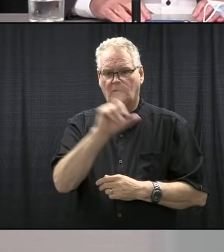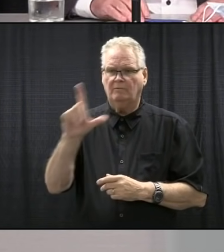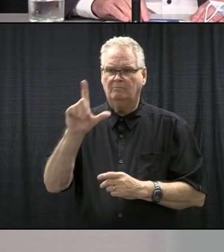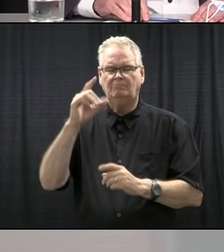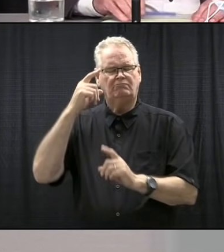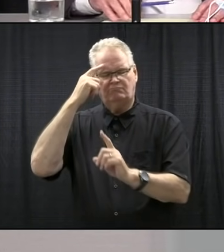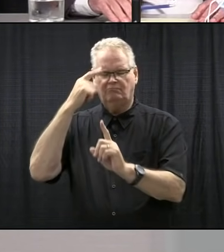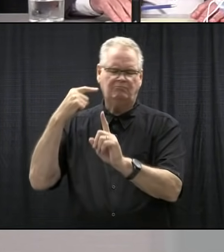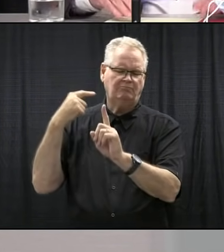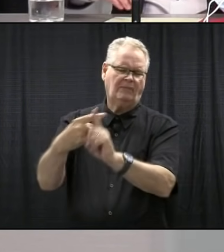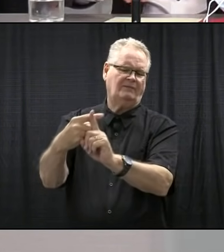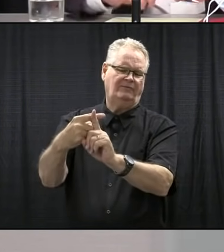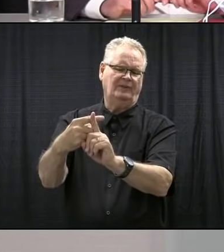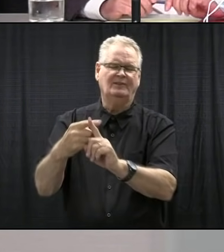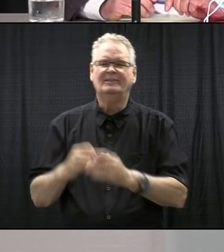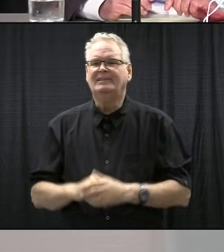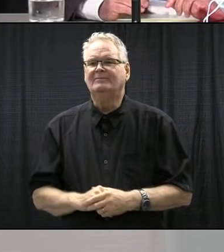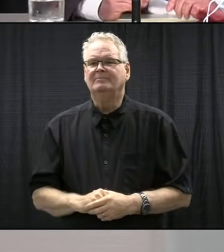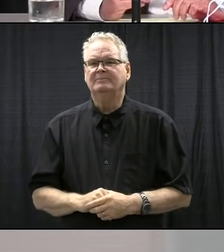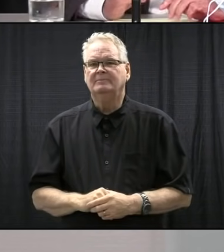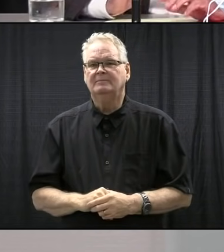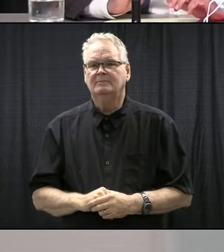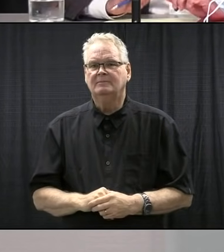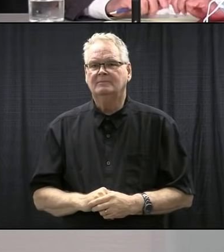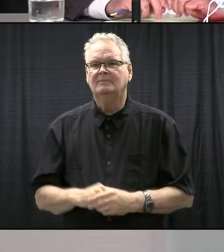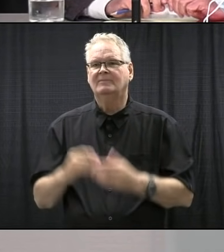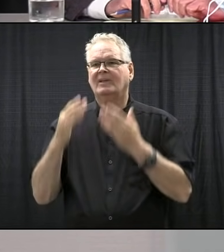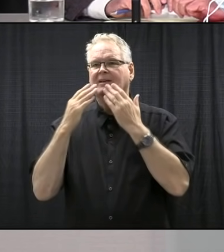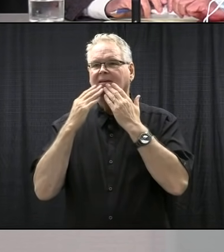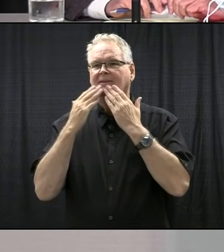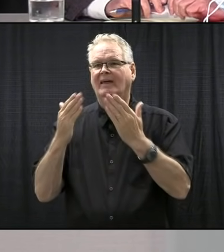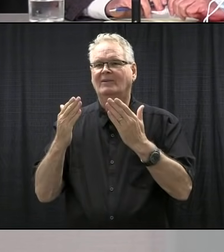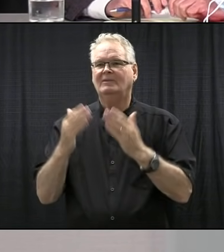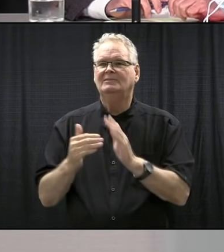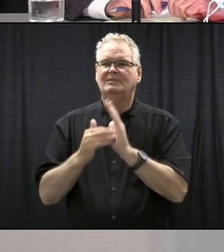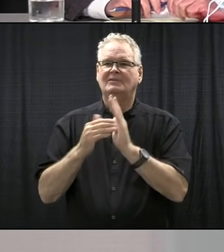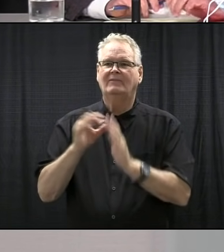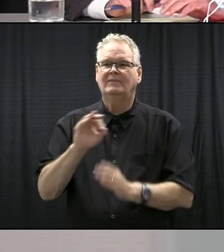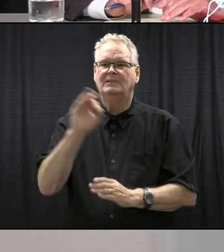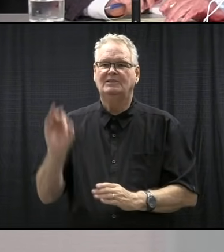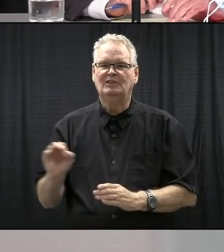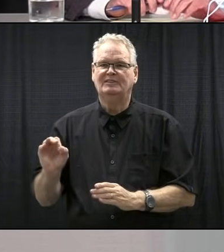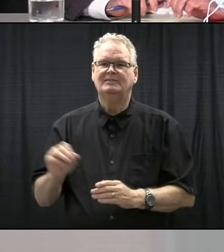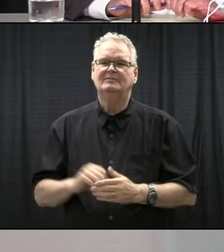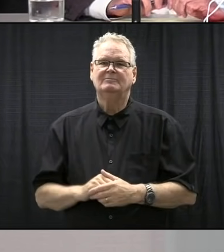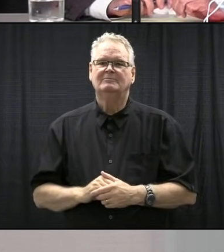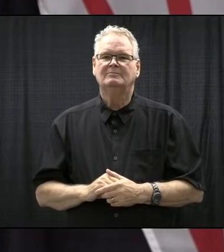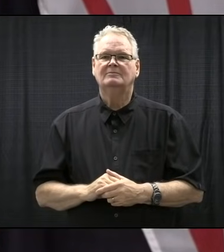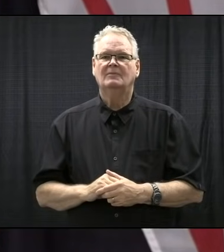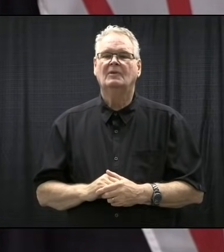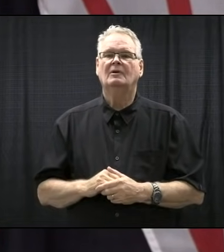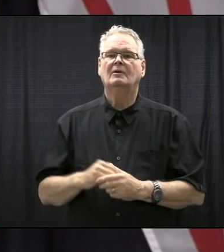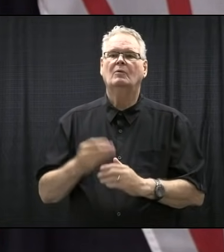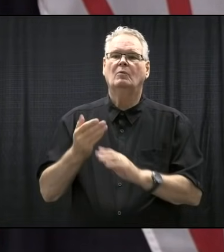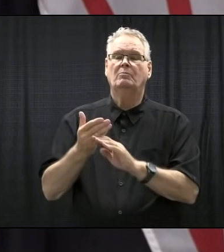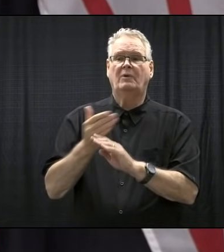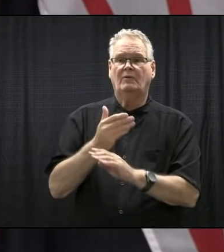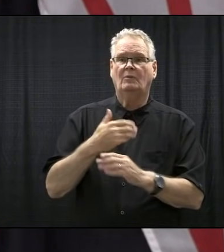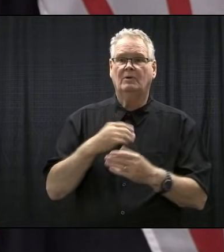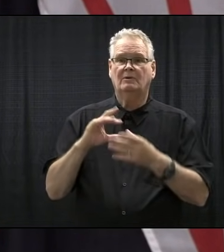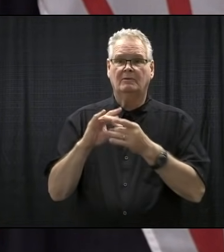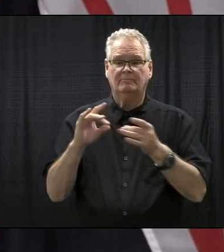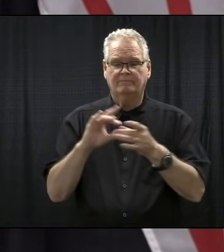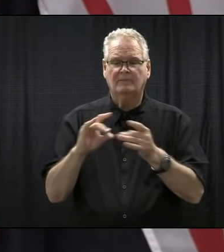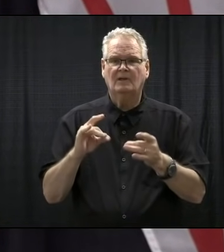Thank you very much, Dr. Fitzgerald. Before I begin my COVID remarks, I'd like to pass on my personal condolences and